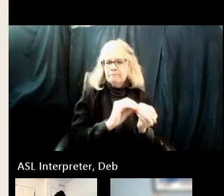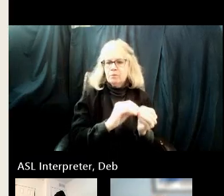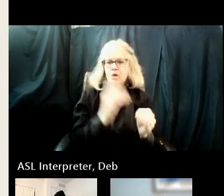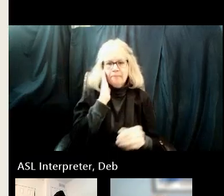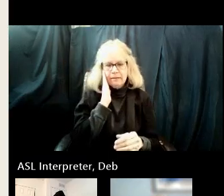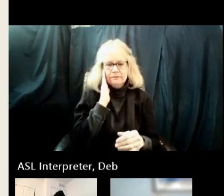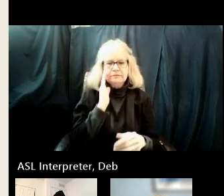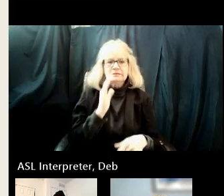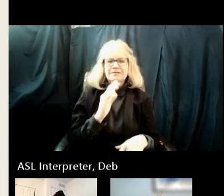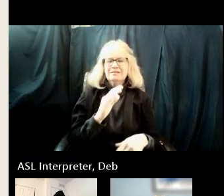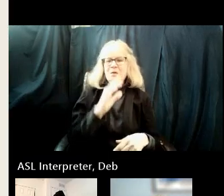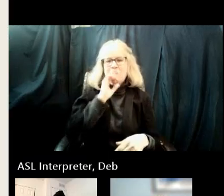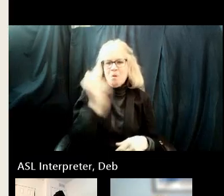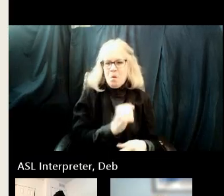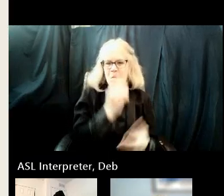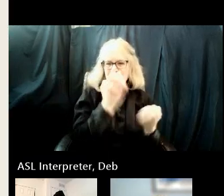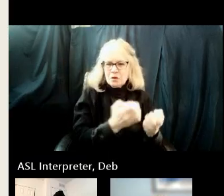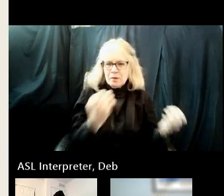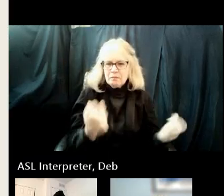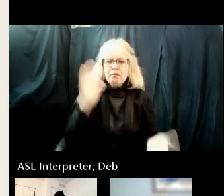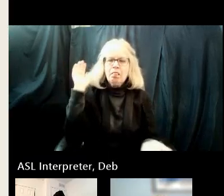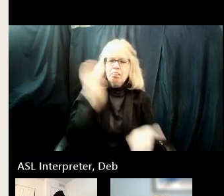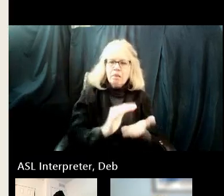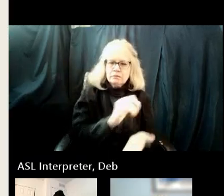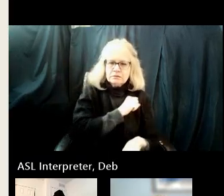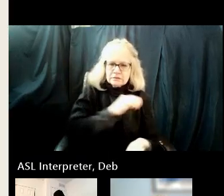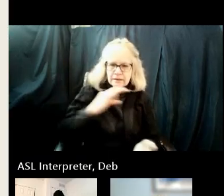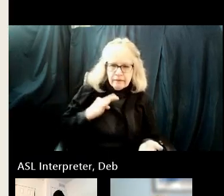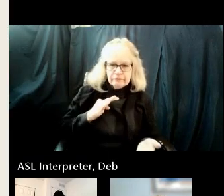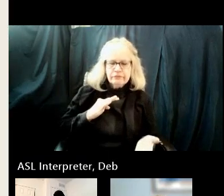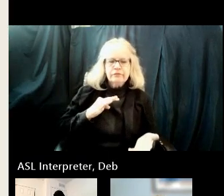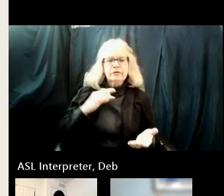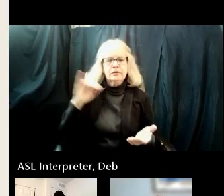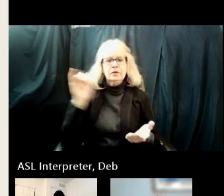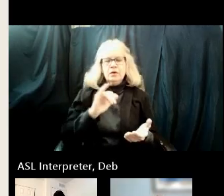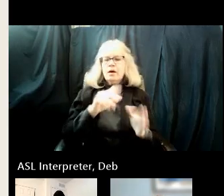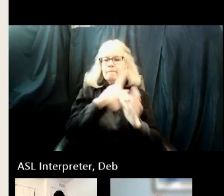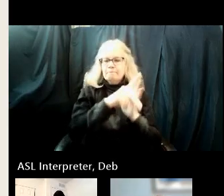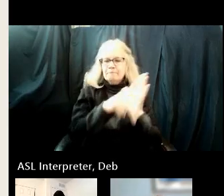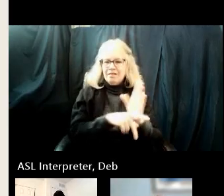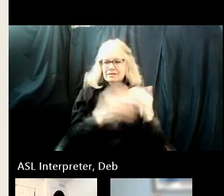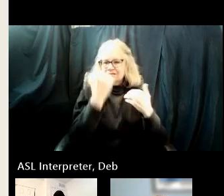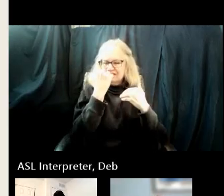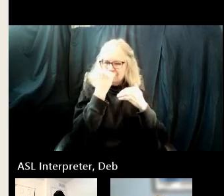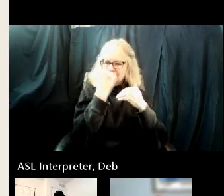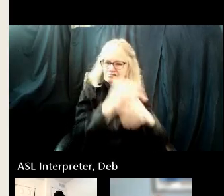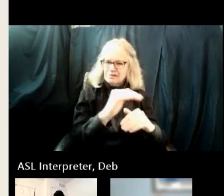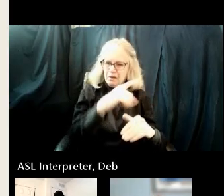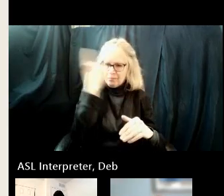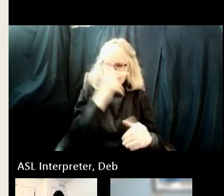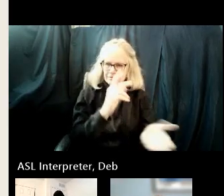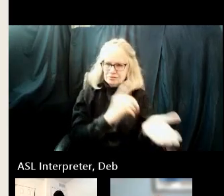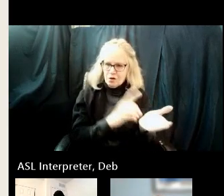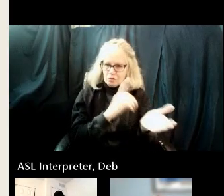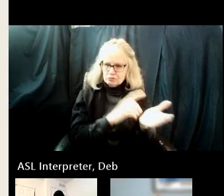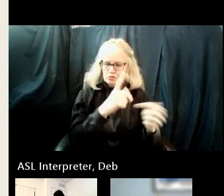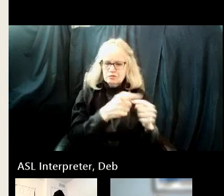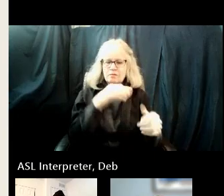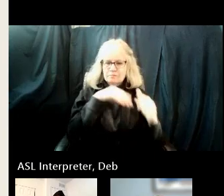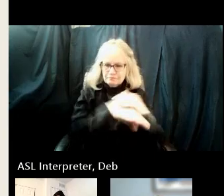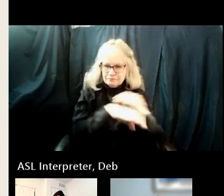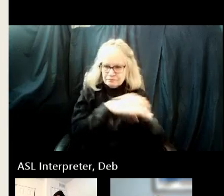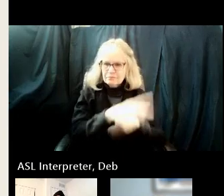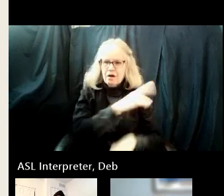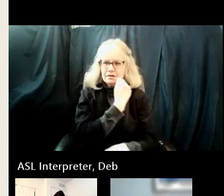lower staffing levels. There were also significant policies that restricted Black physicians from having access to